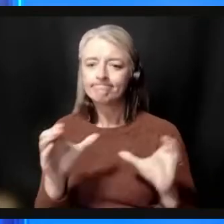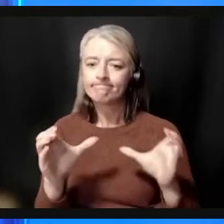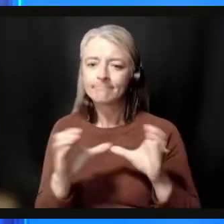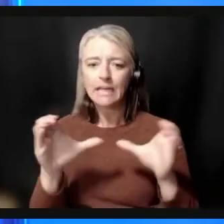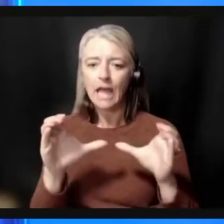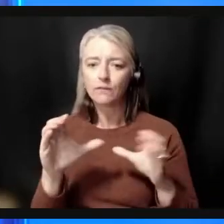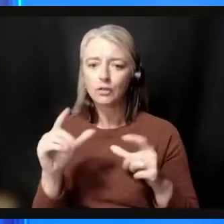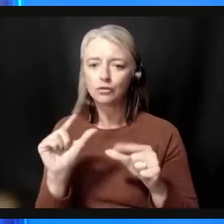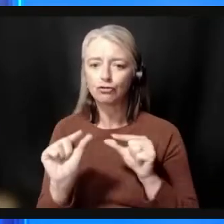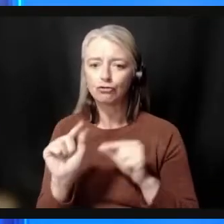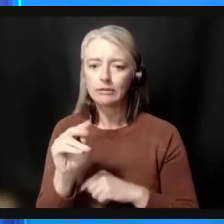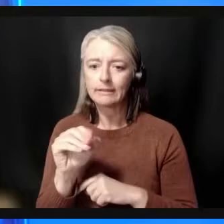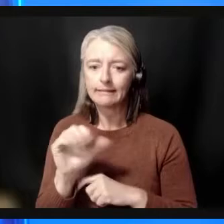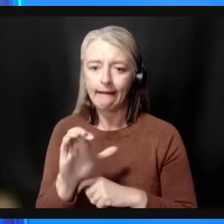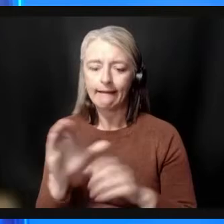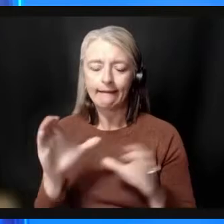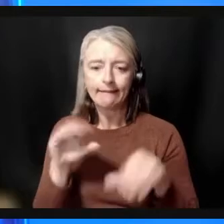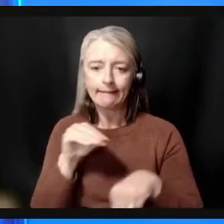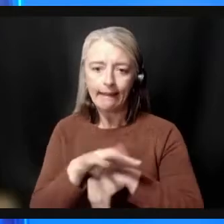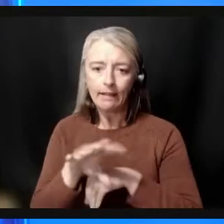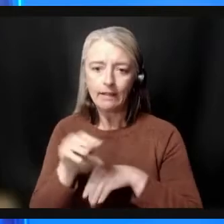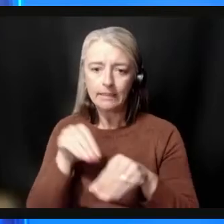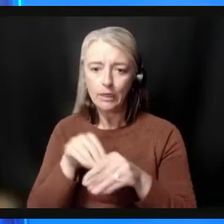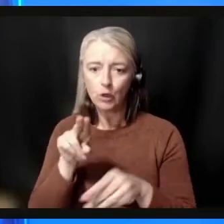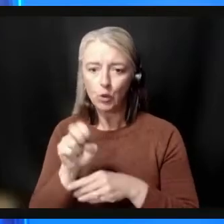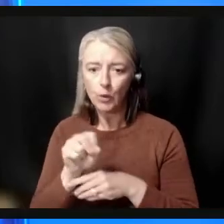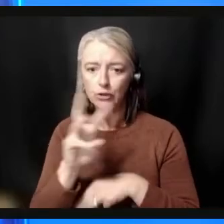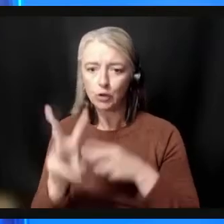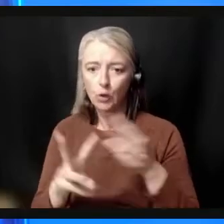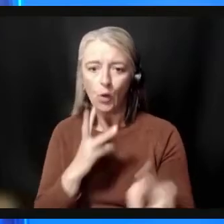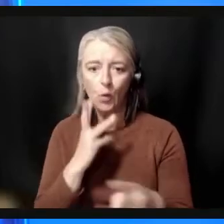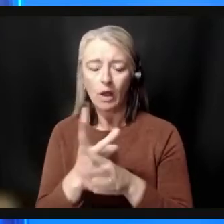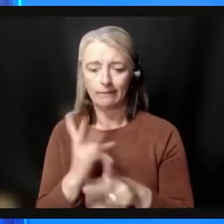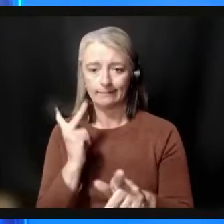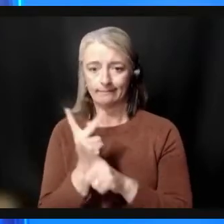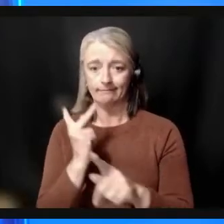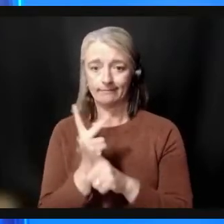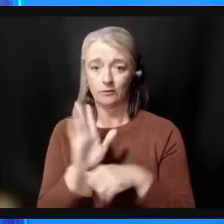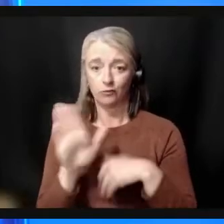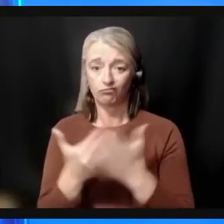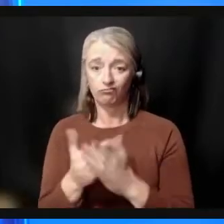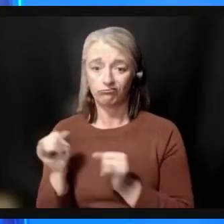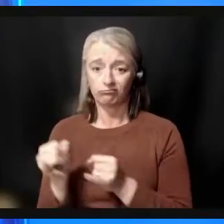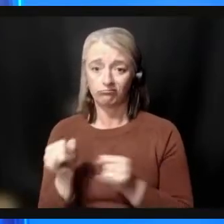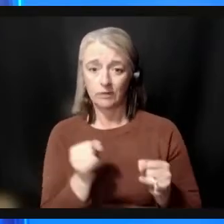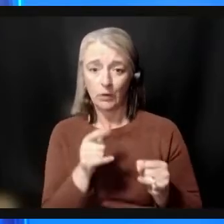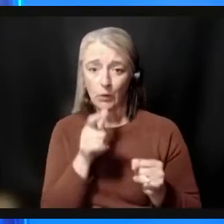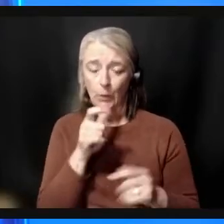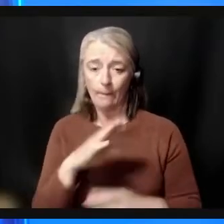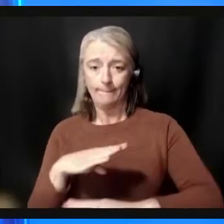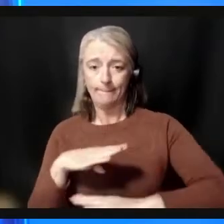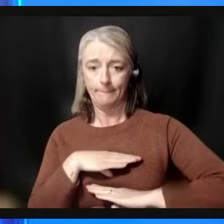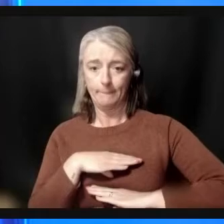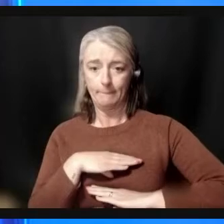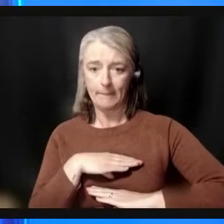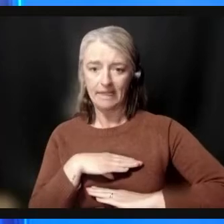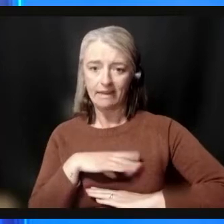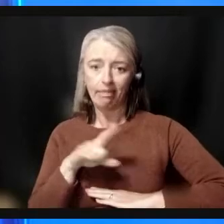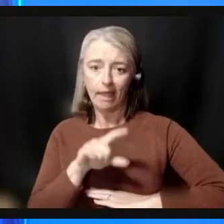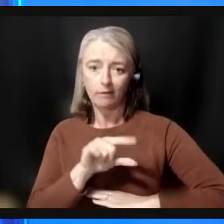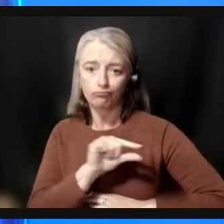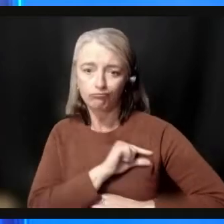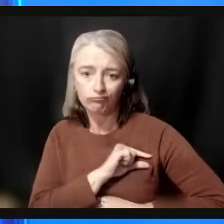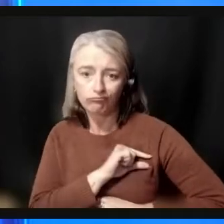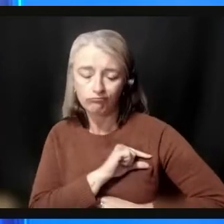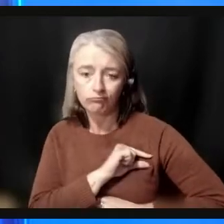the U.S. or in the world to take care of all the individuals that meet criteria for genetic testing. So we really worked